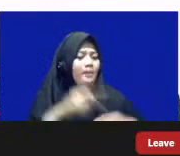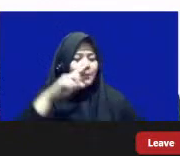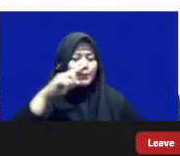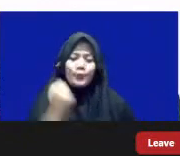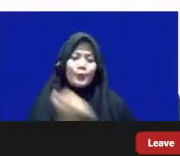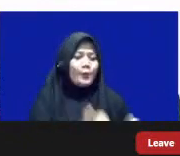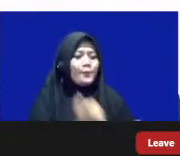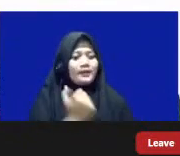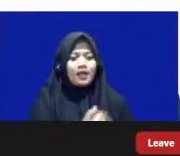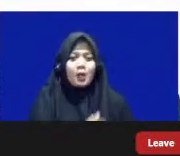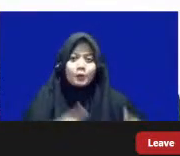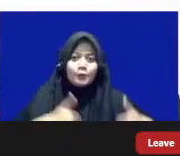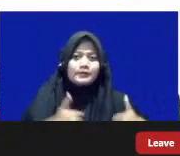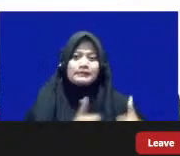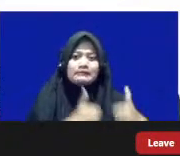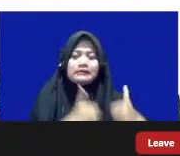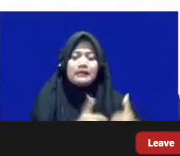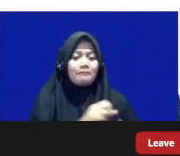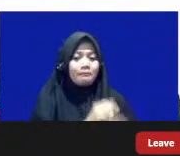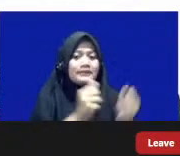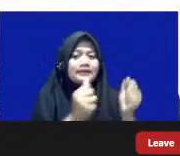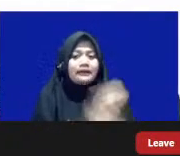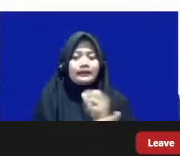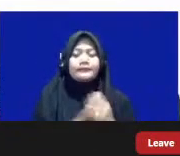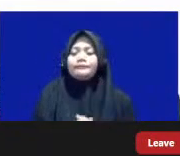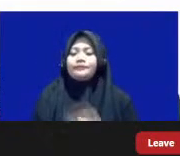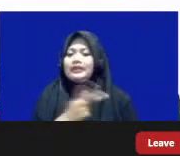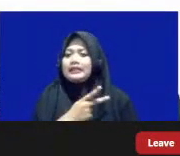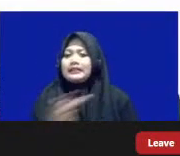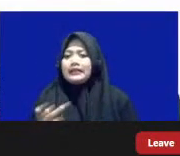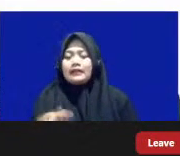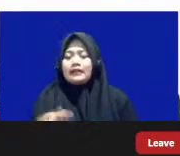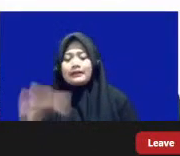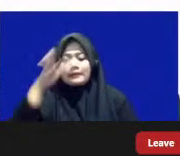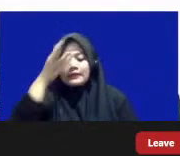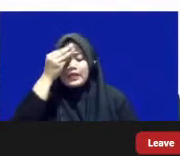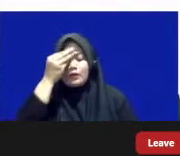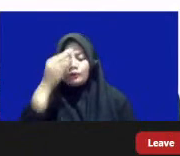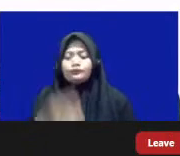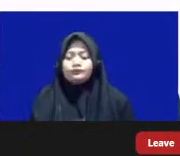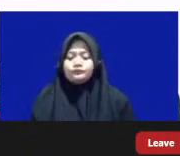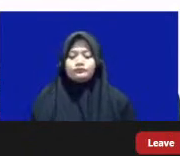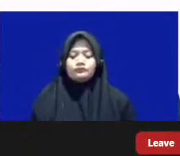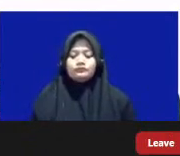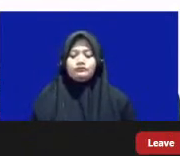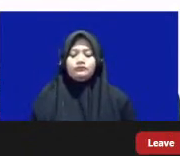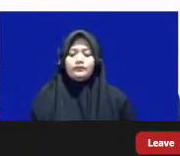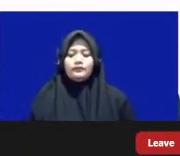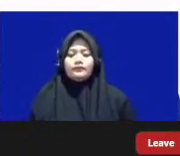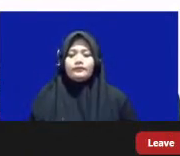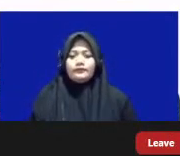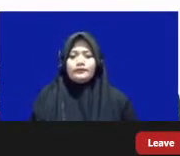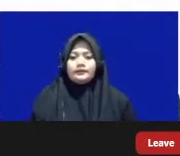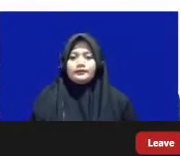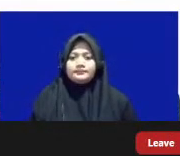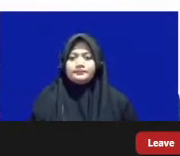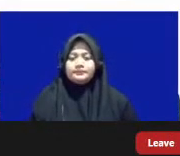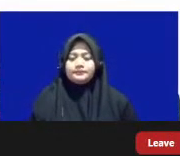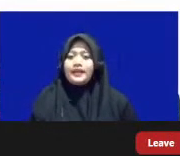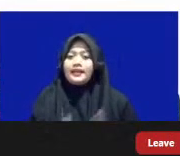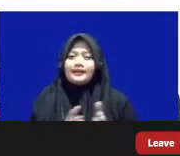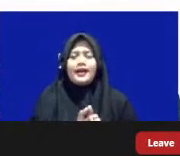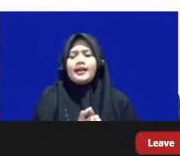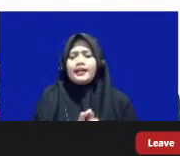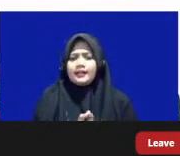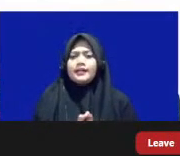established. We all know that they are the first responders. And in volunteer system